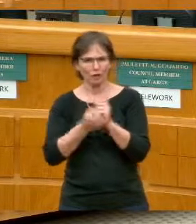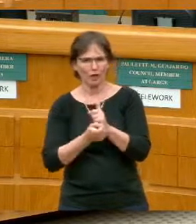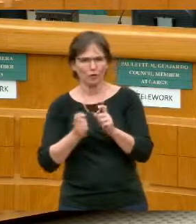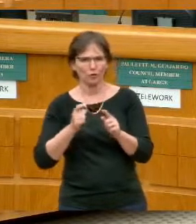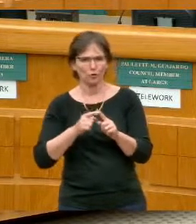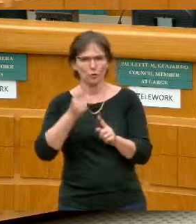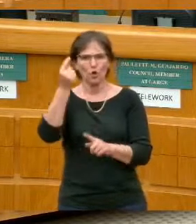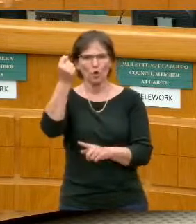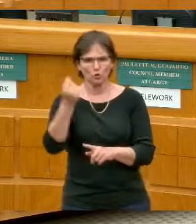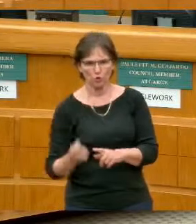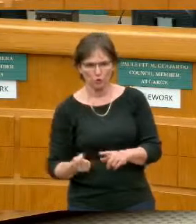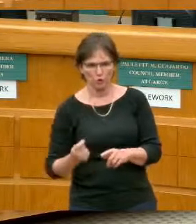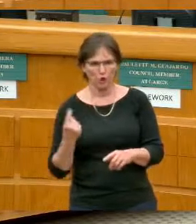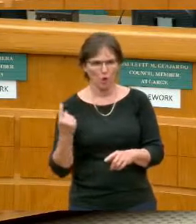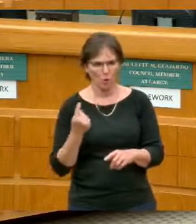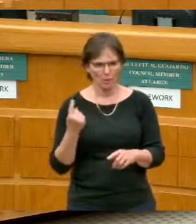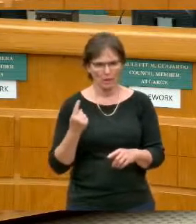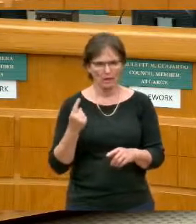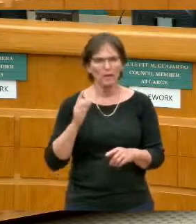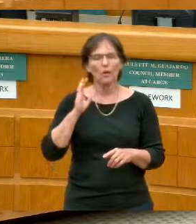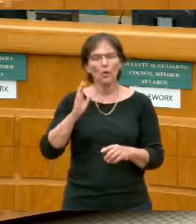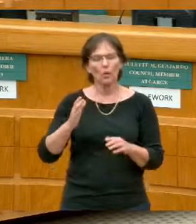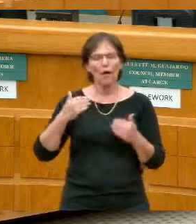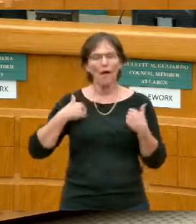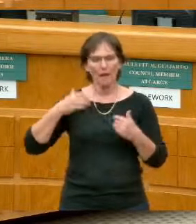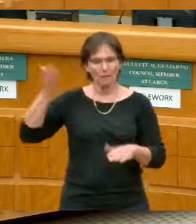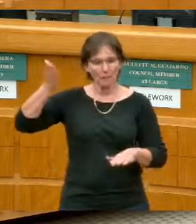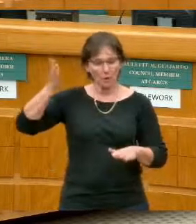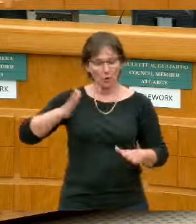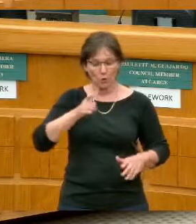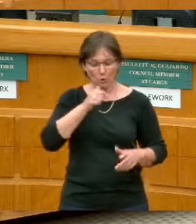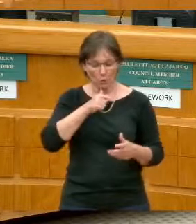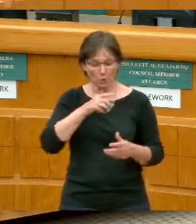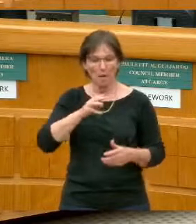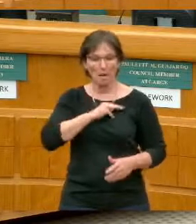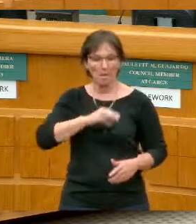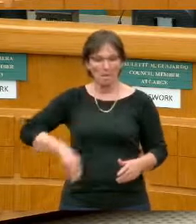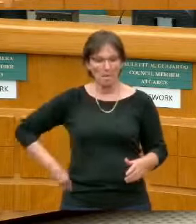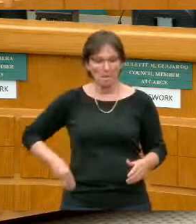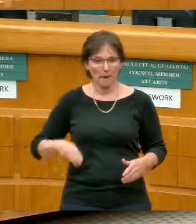city manager, Peter Zanoni, County Judge Barbara Canales, as